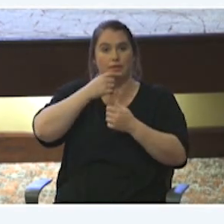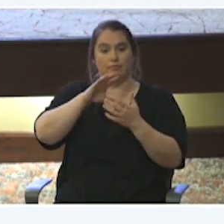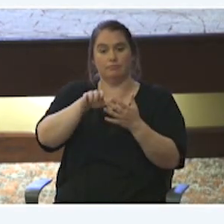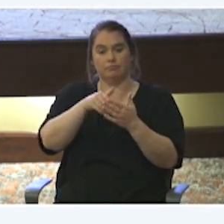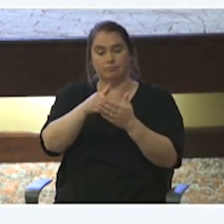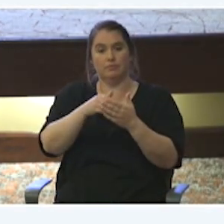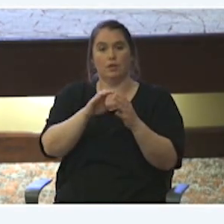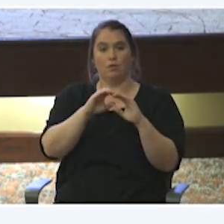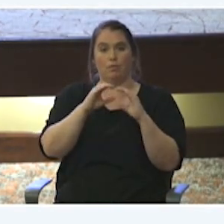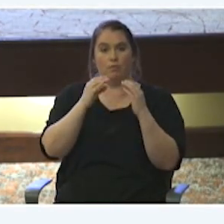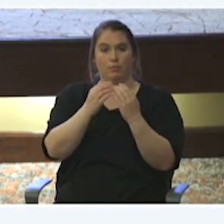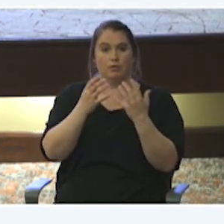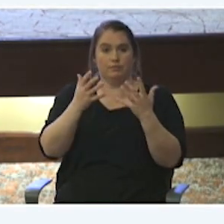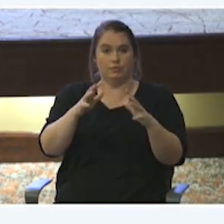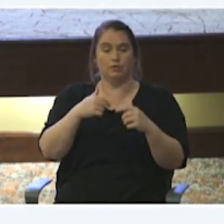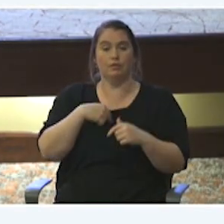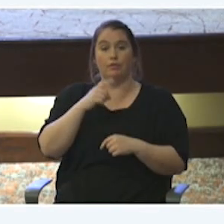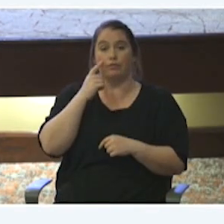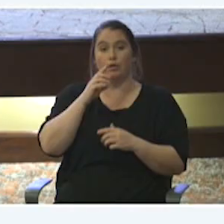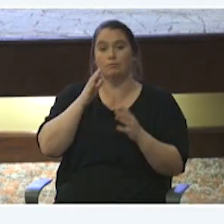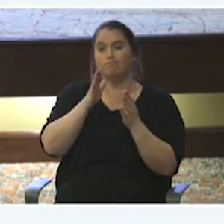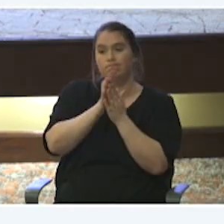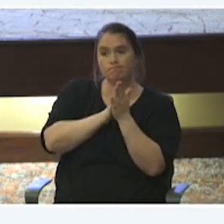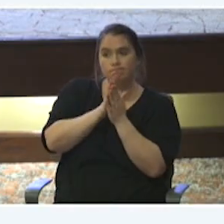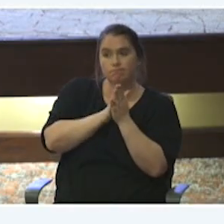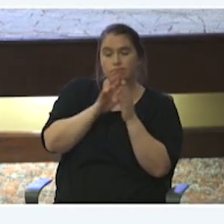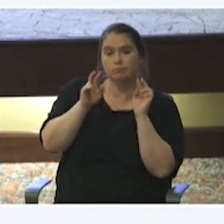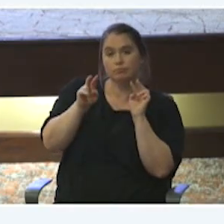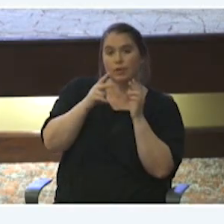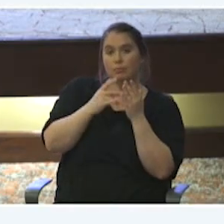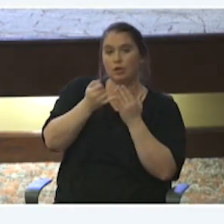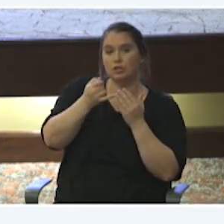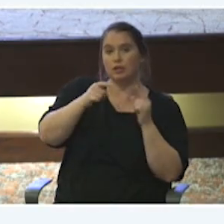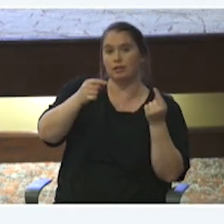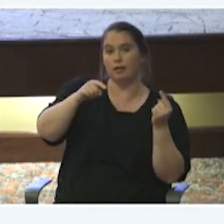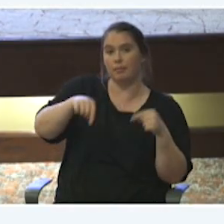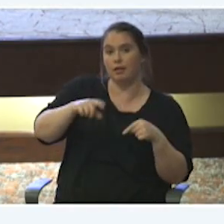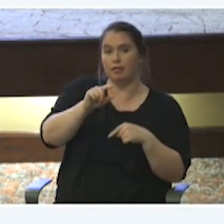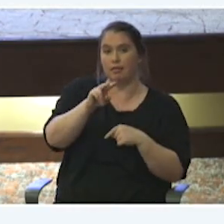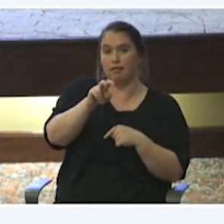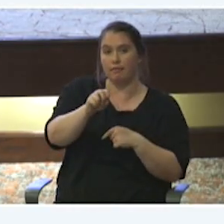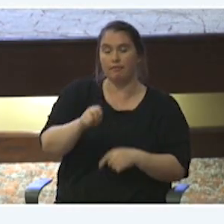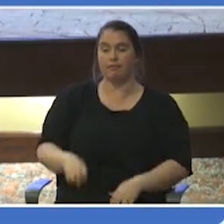Corporation in anticipation of a project coming online.